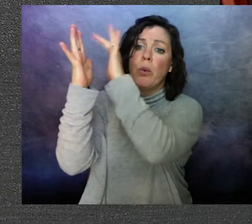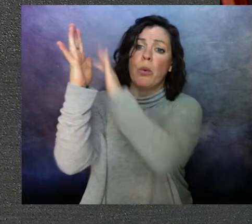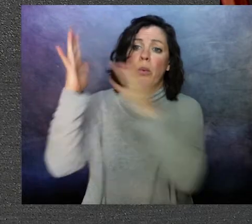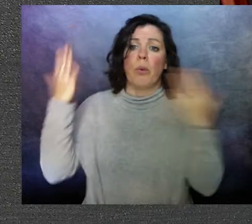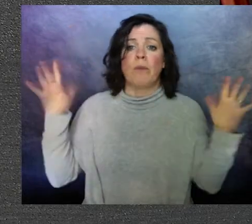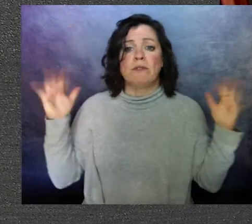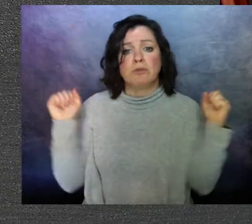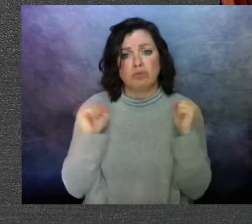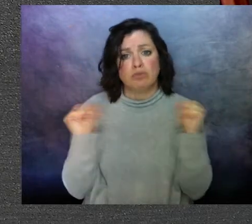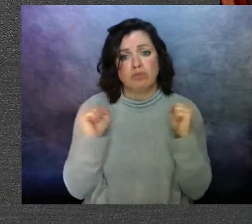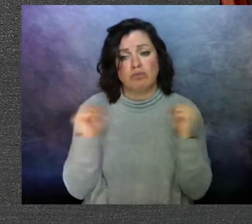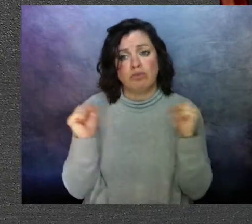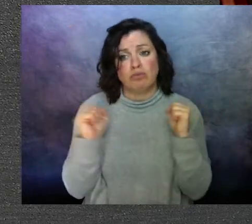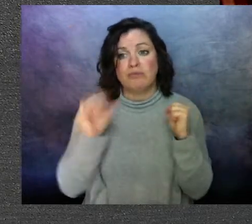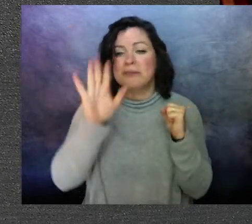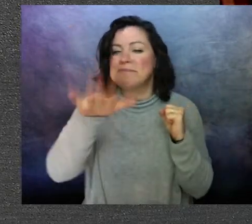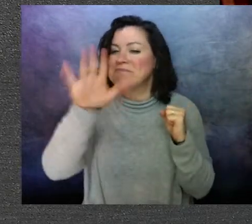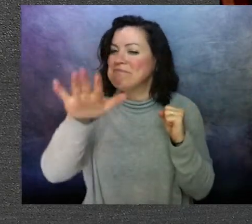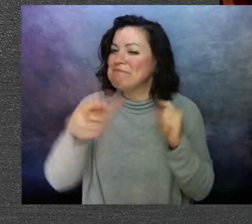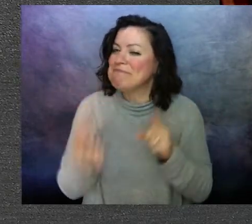They'll be back another day.